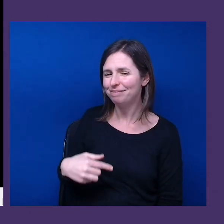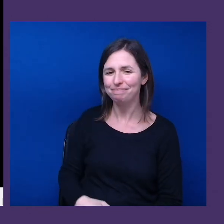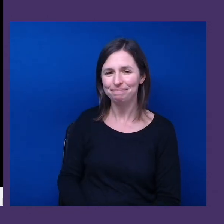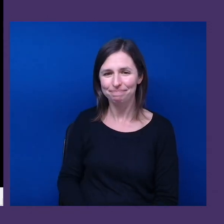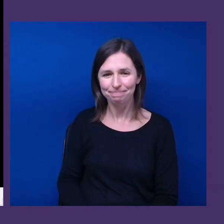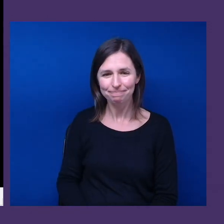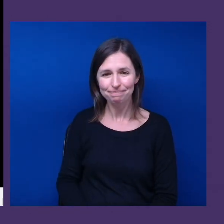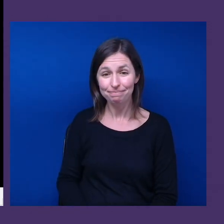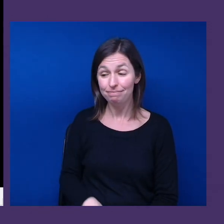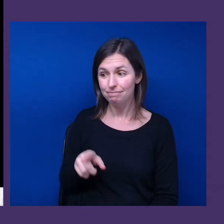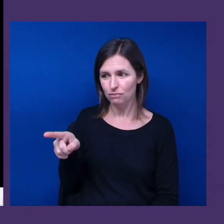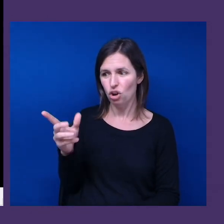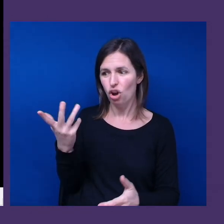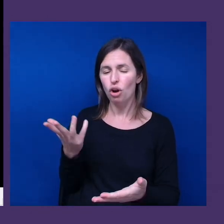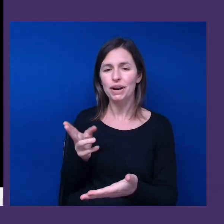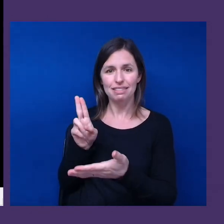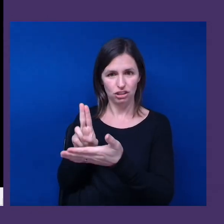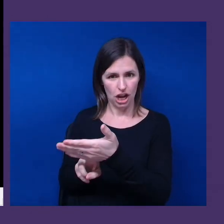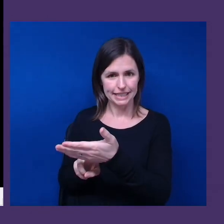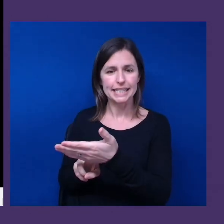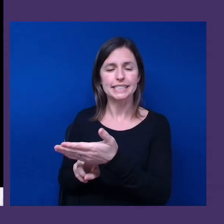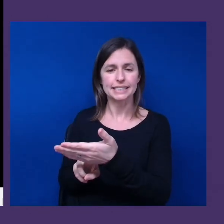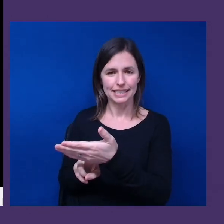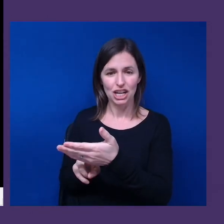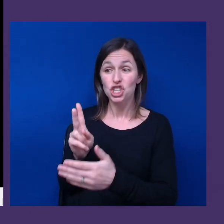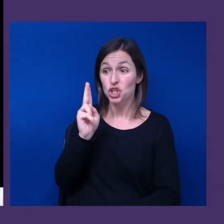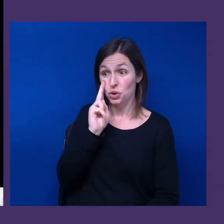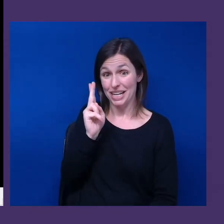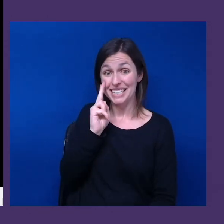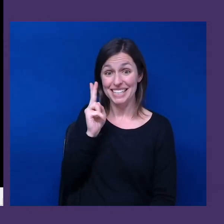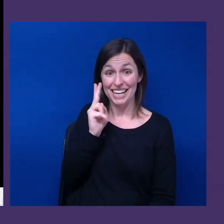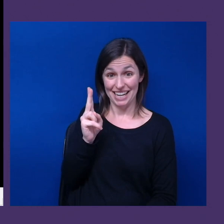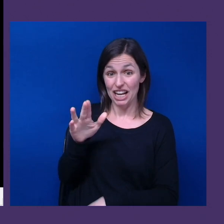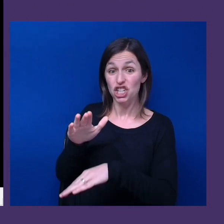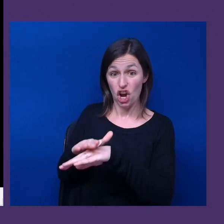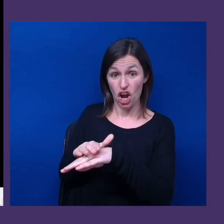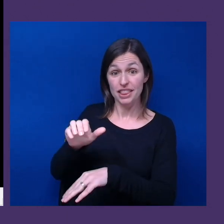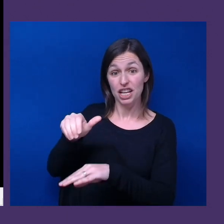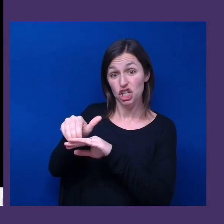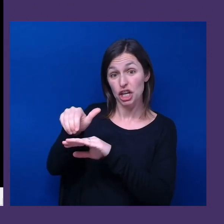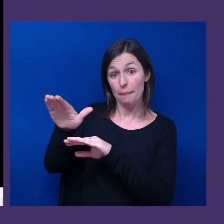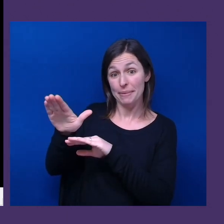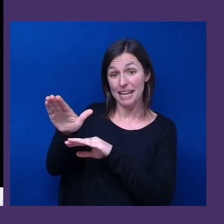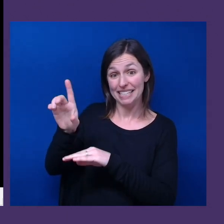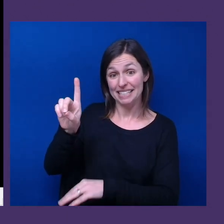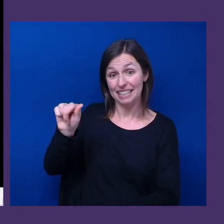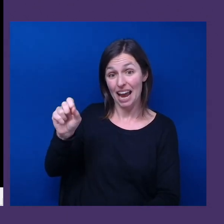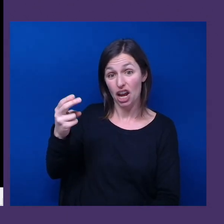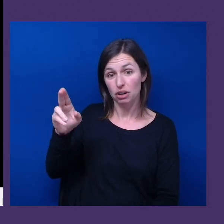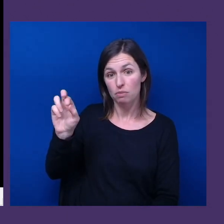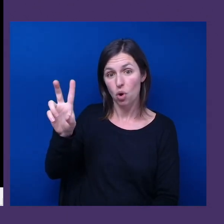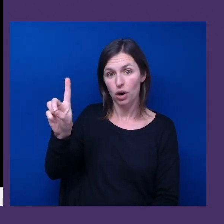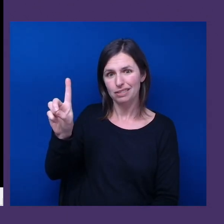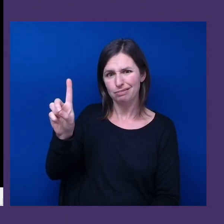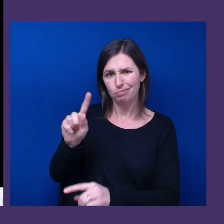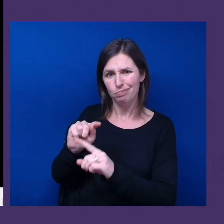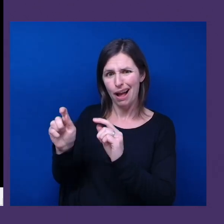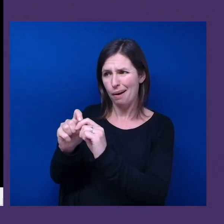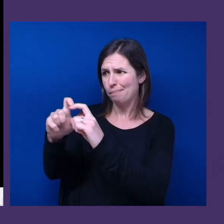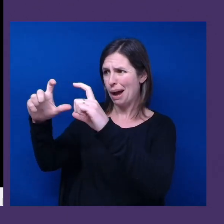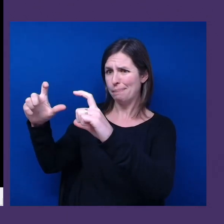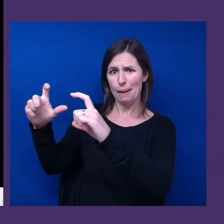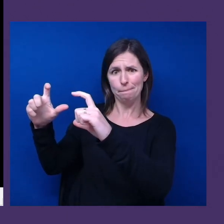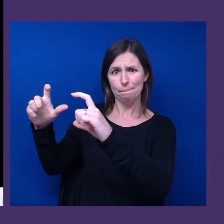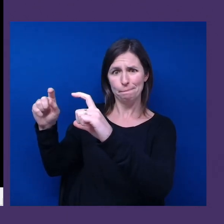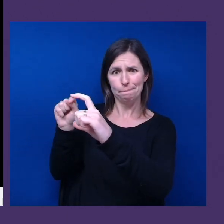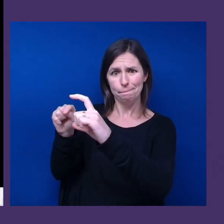already. And we see that it's on the shipment dashboard. But there's a pop-up on this page that might confuse